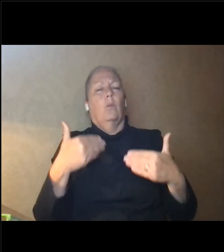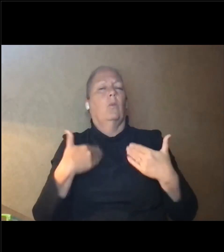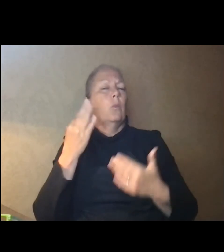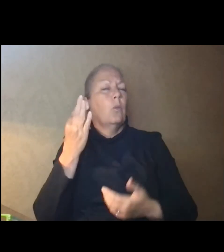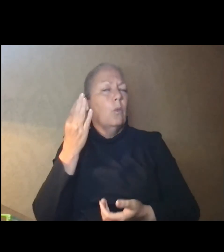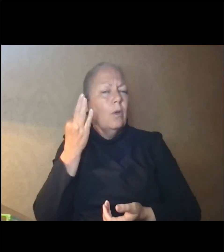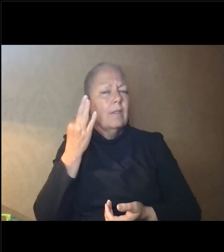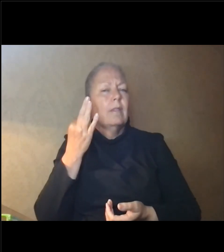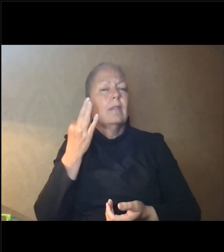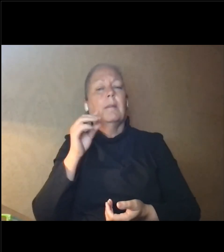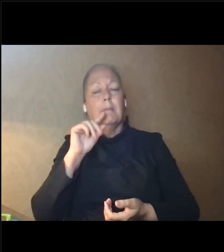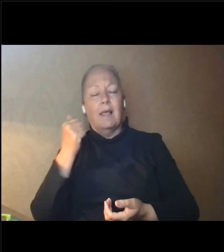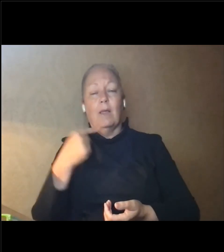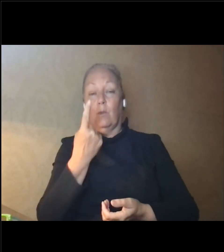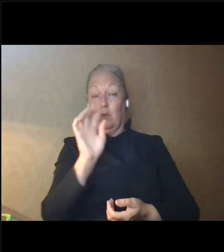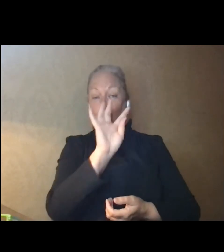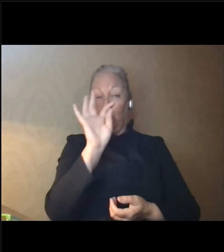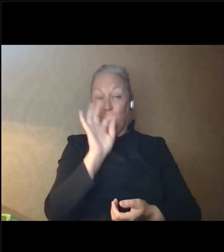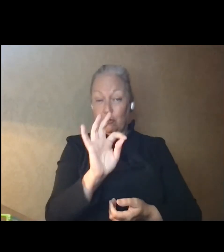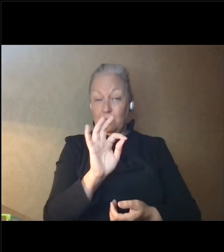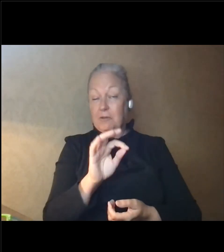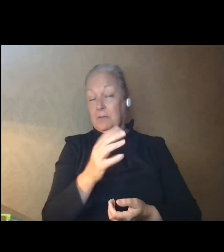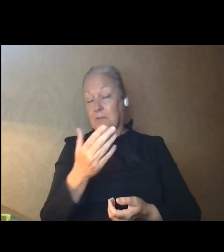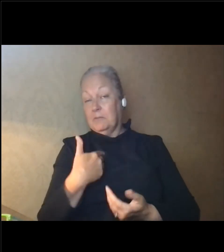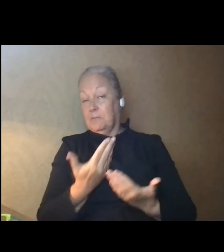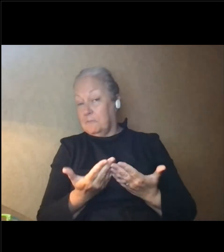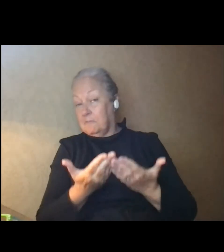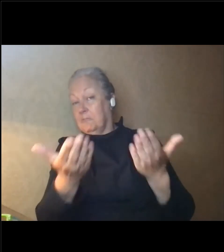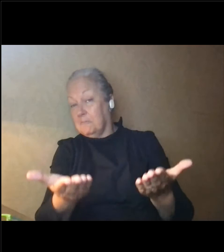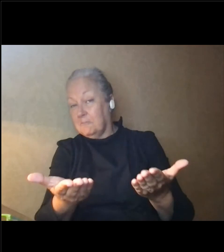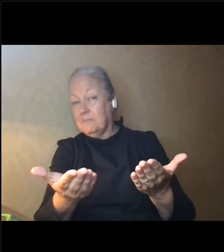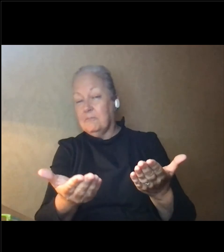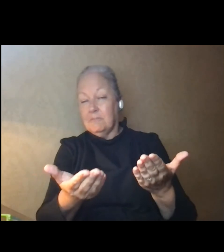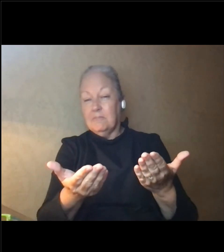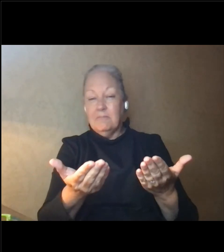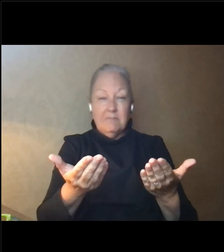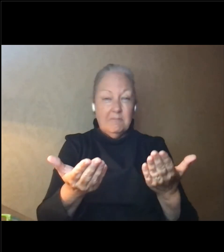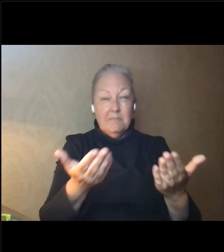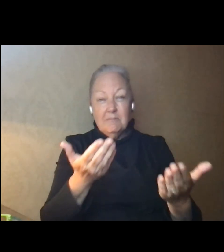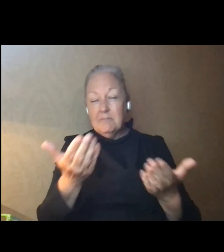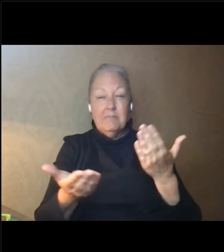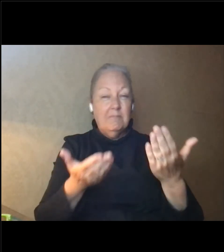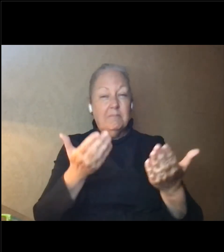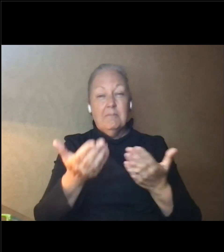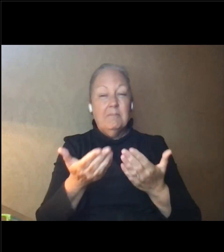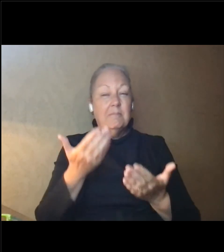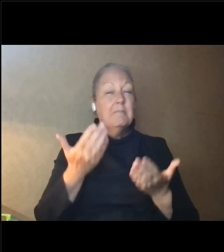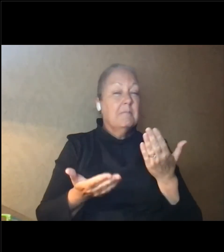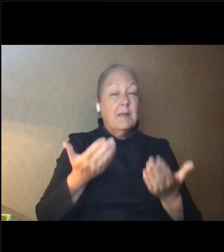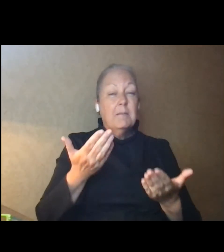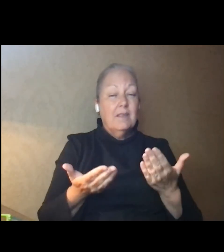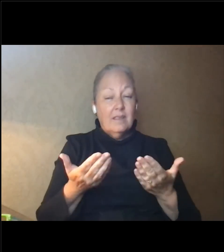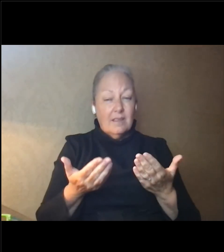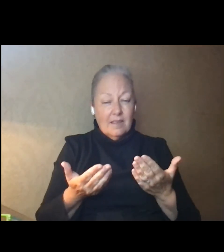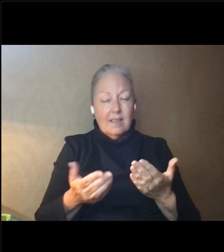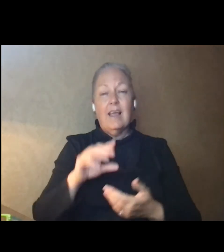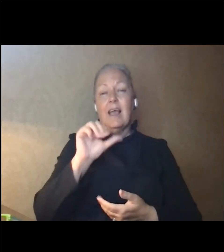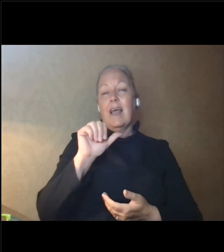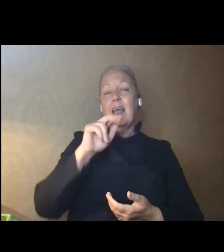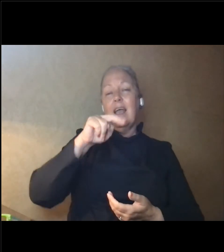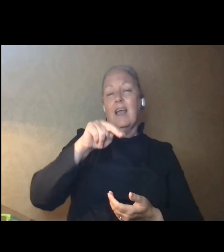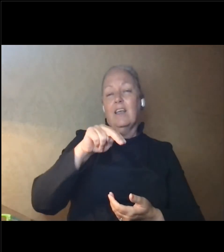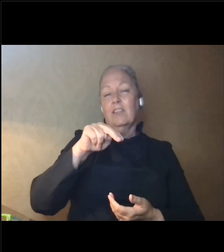our panelists, and we'll open it up to maybe we can ask particularly Angela and Ghulam for